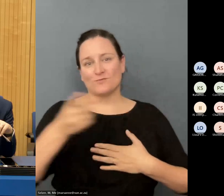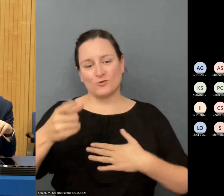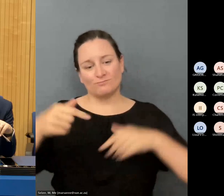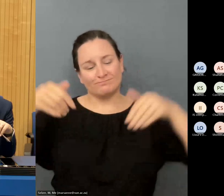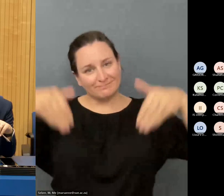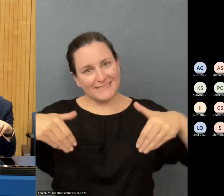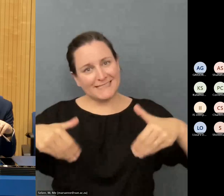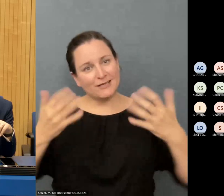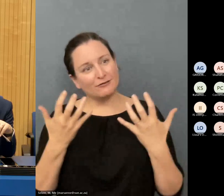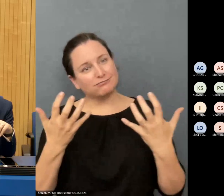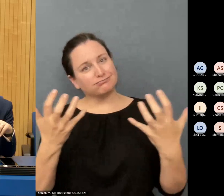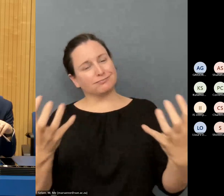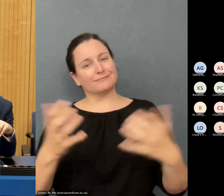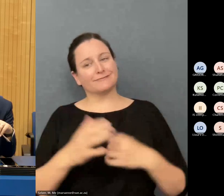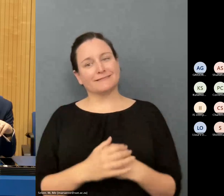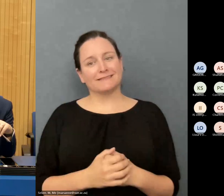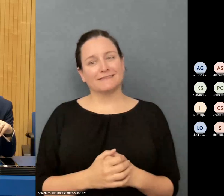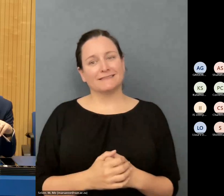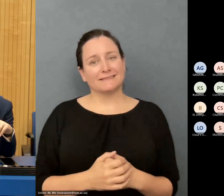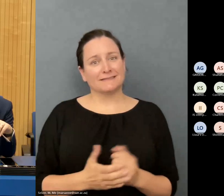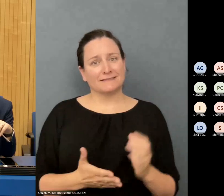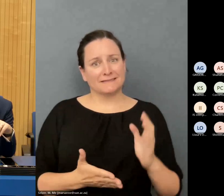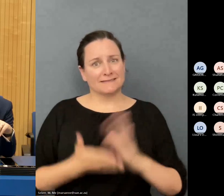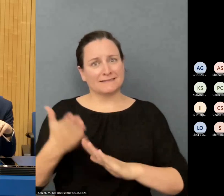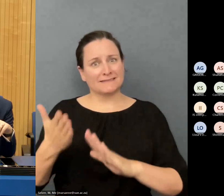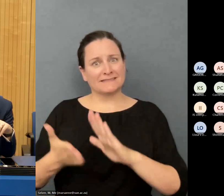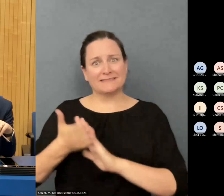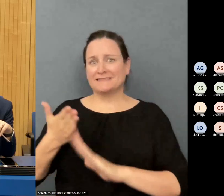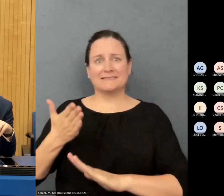You don't have to leave.